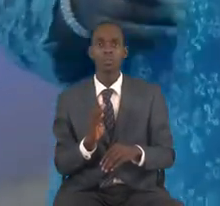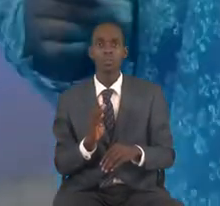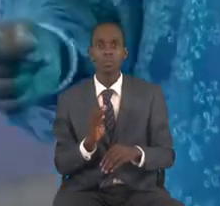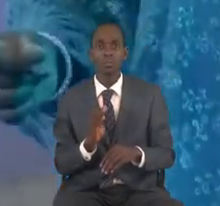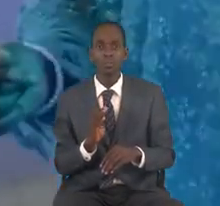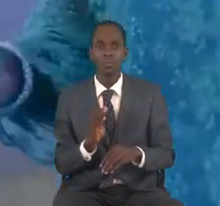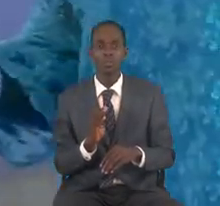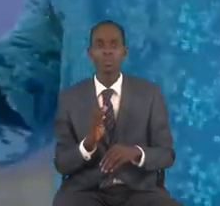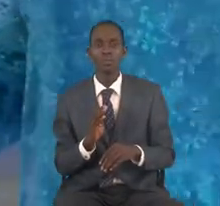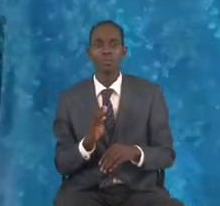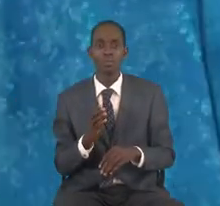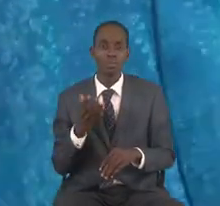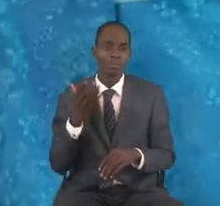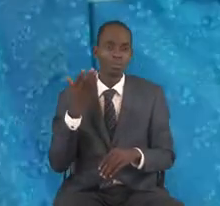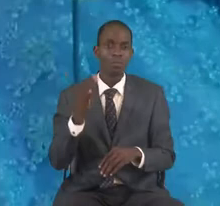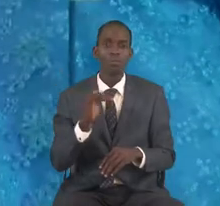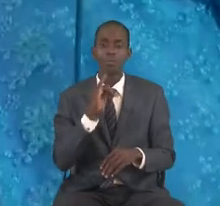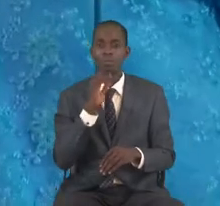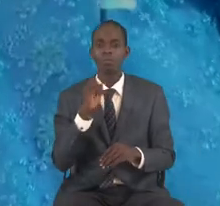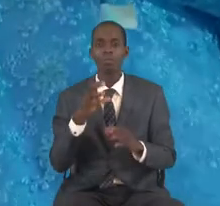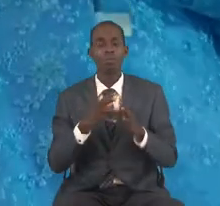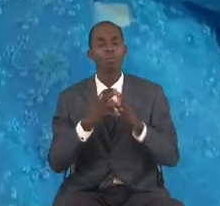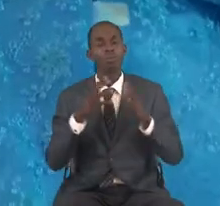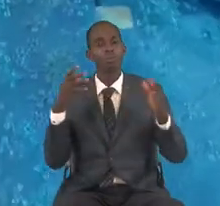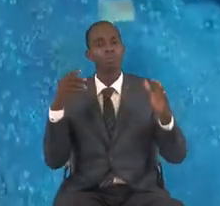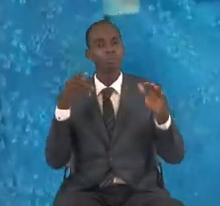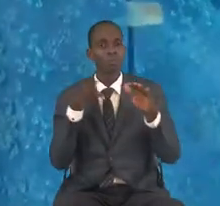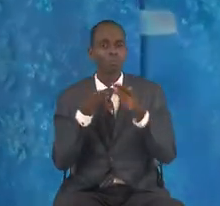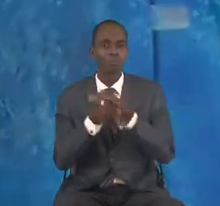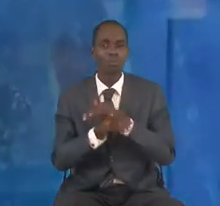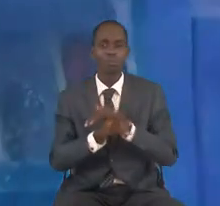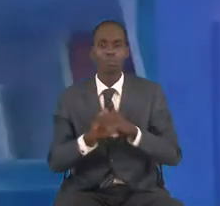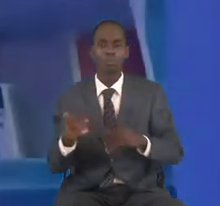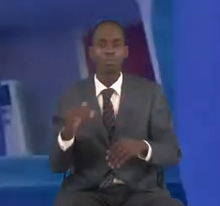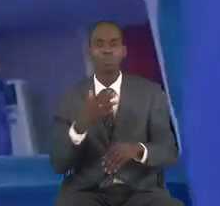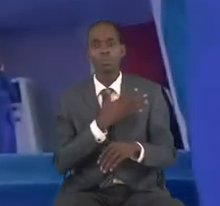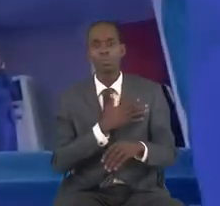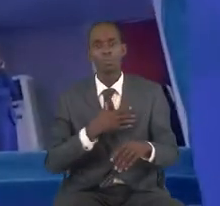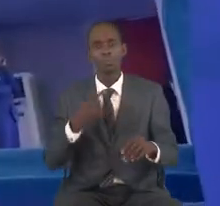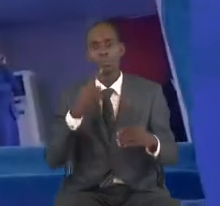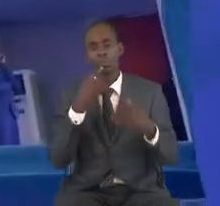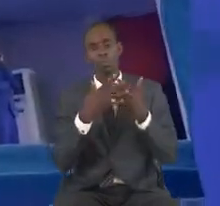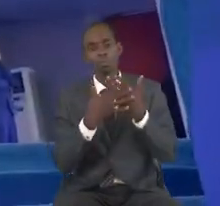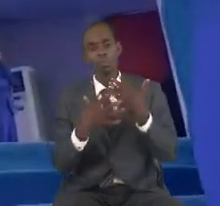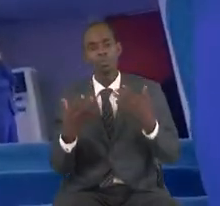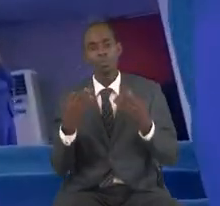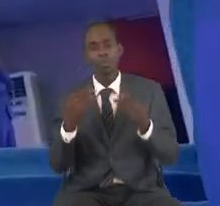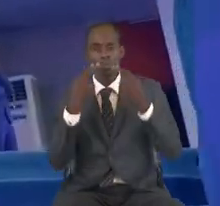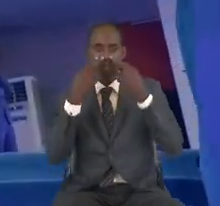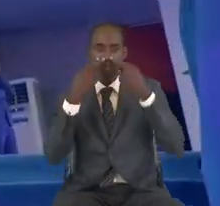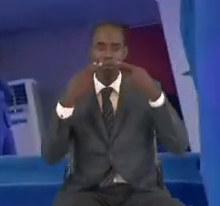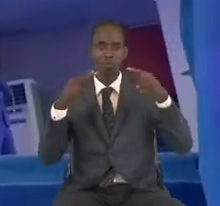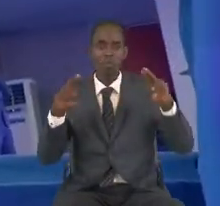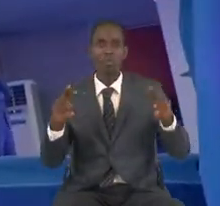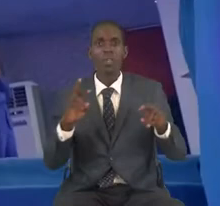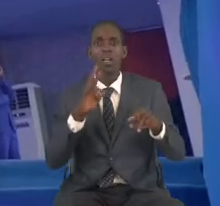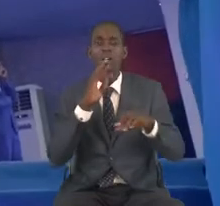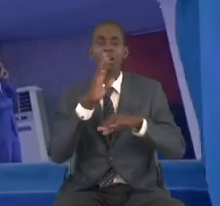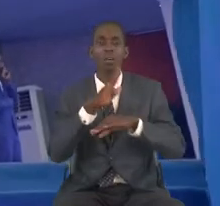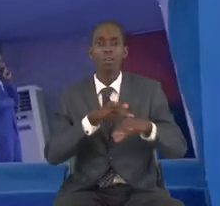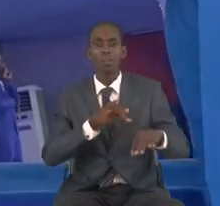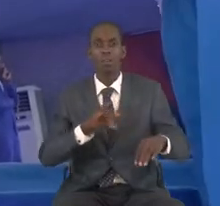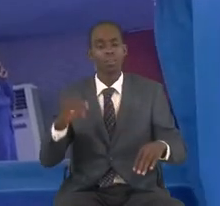there is so much killing and the blood of the evil scent are calling for